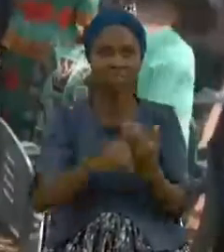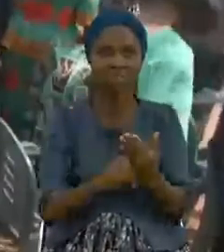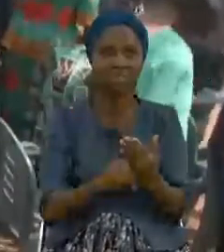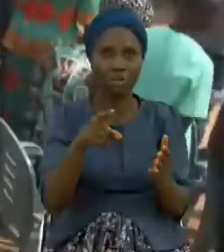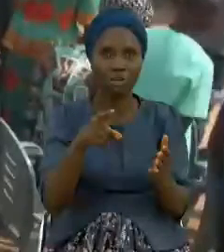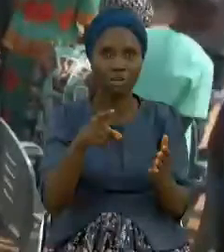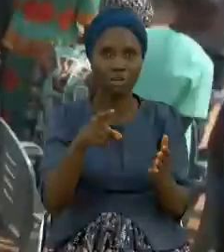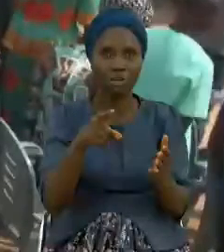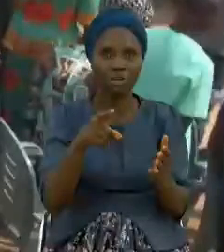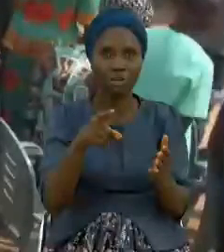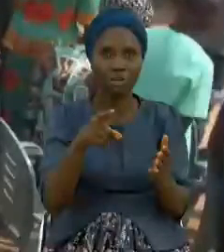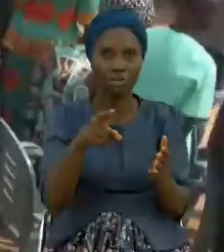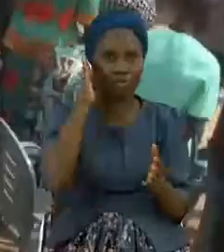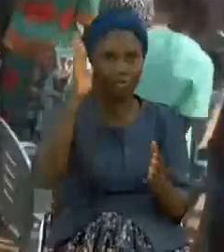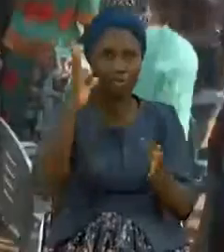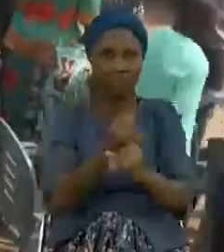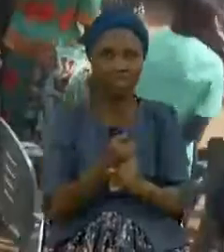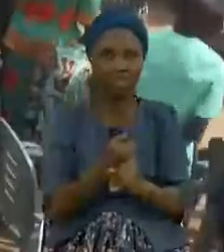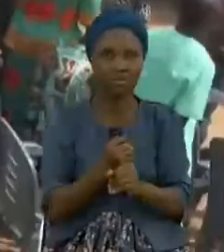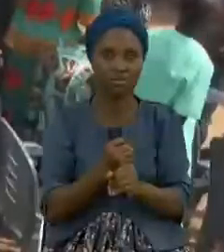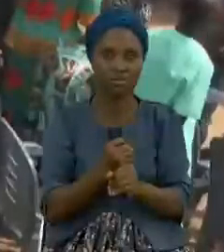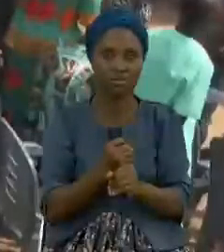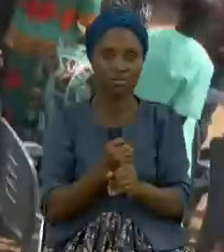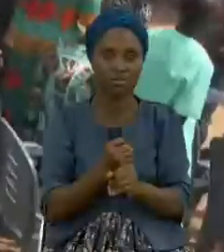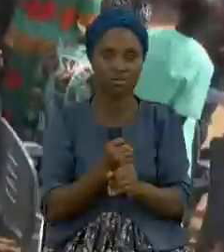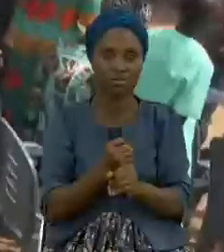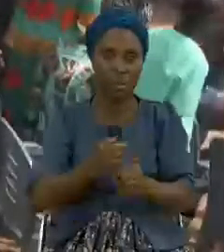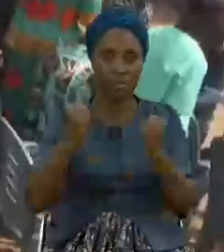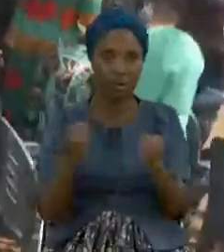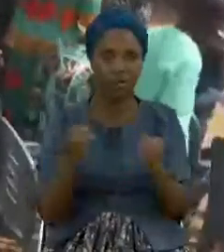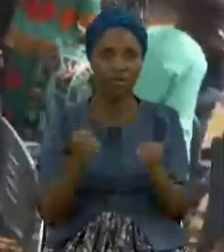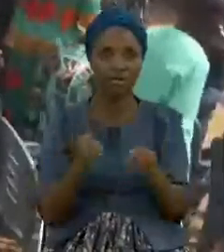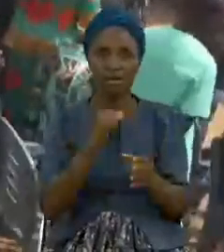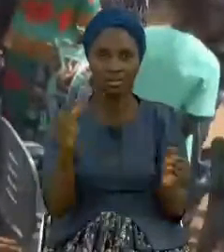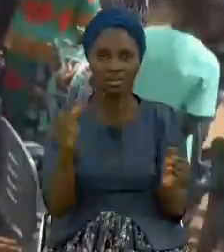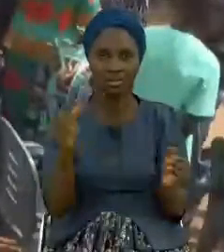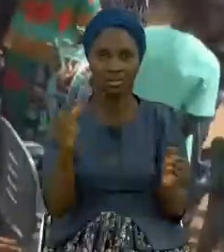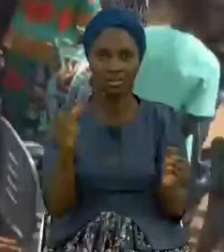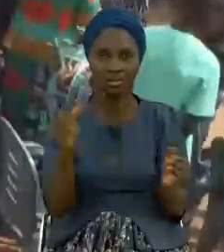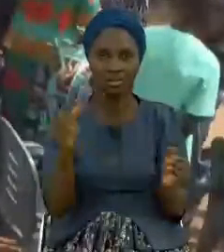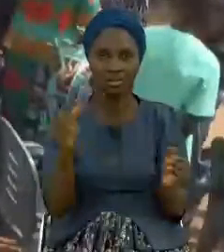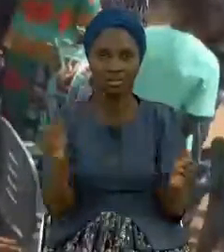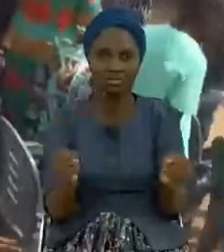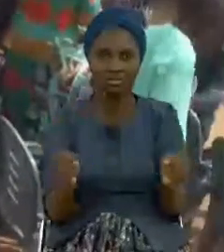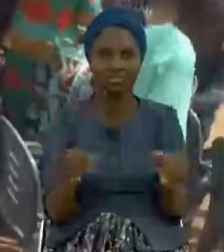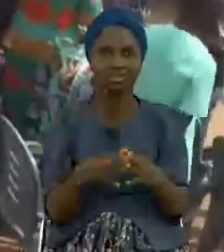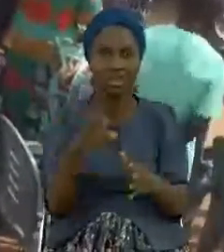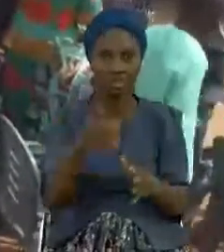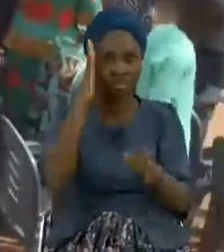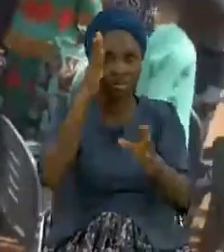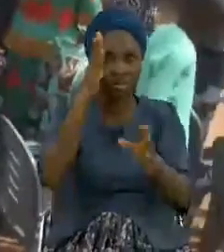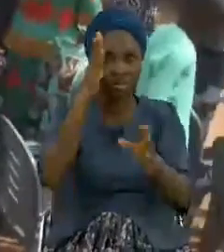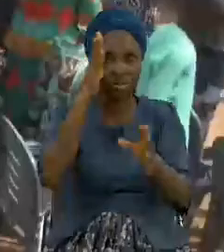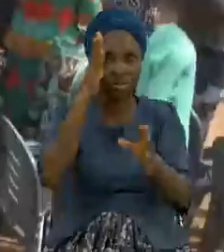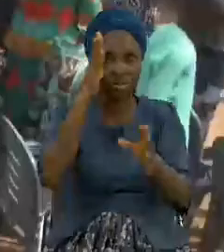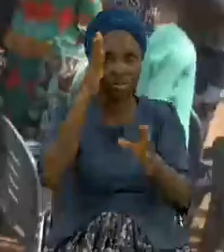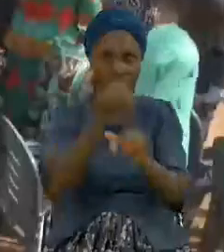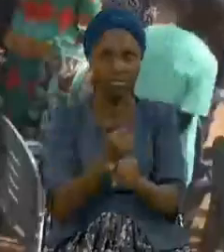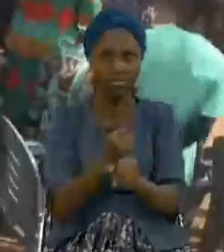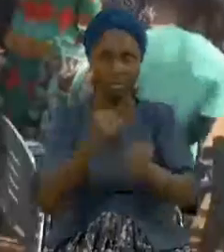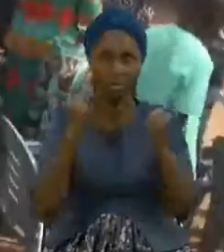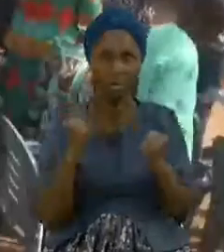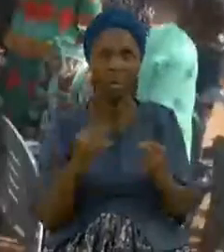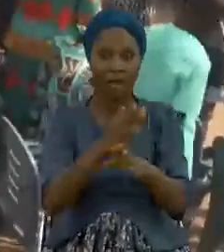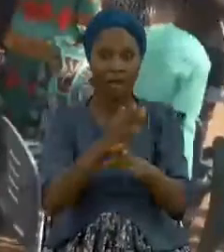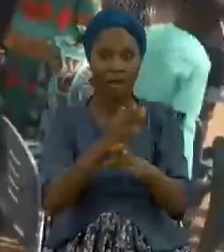not timidity. It shall receive power after that the Holy Ghost is